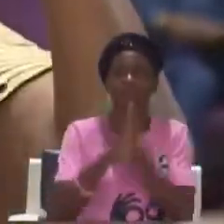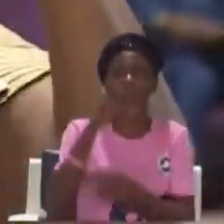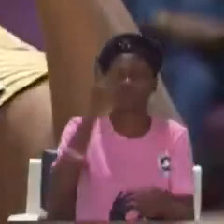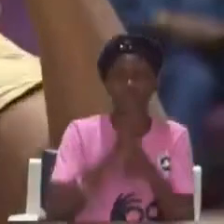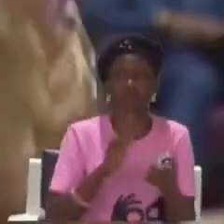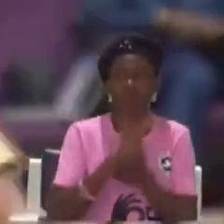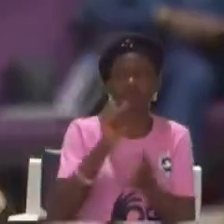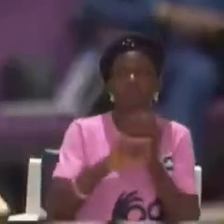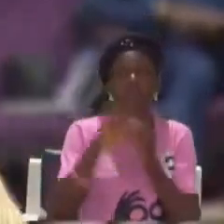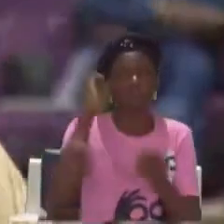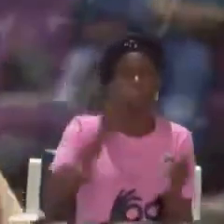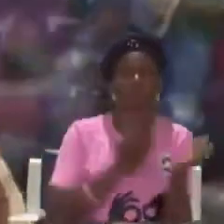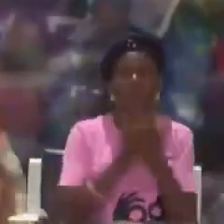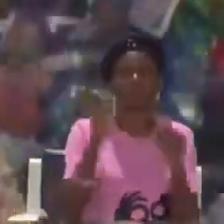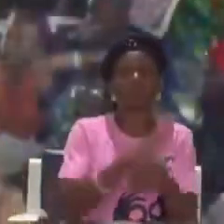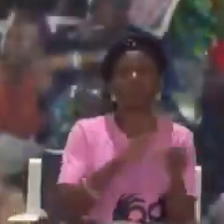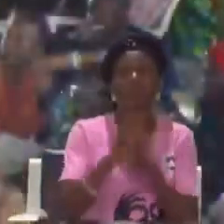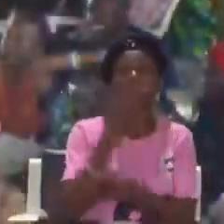Praise the Lord.